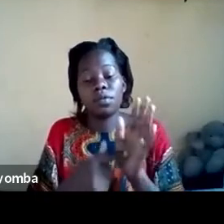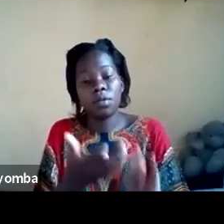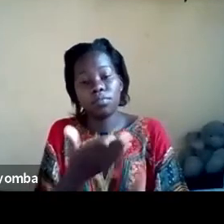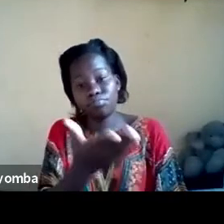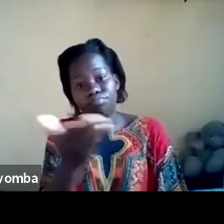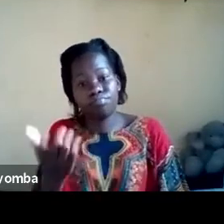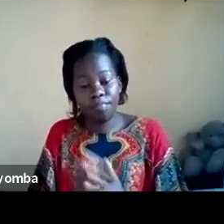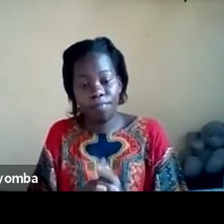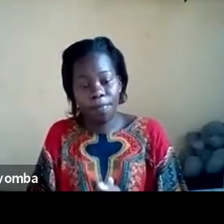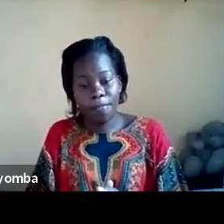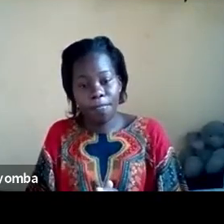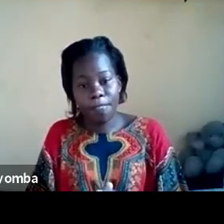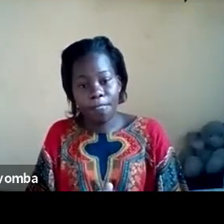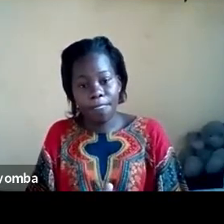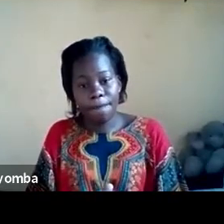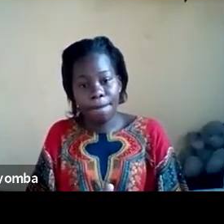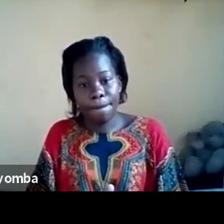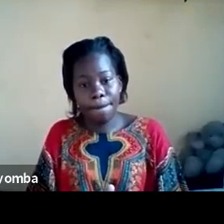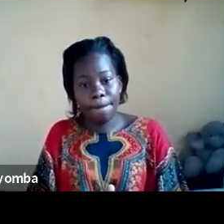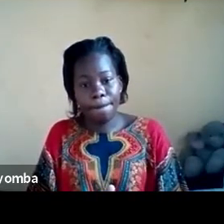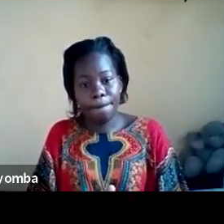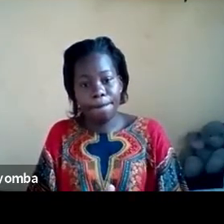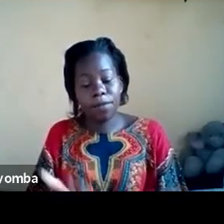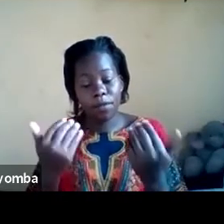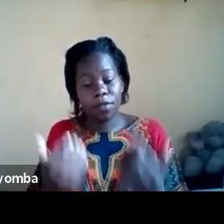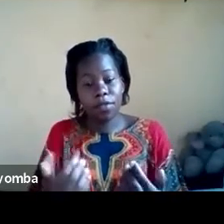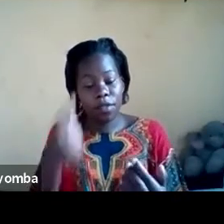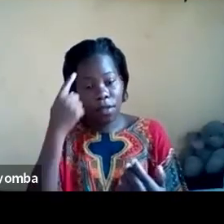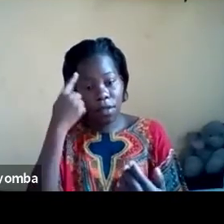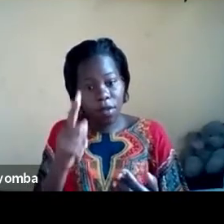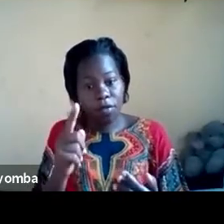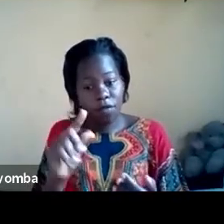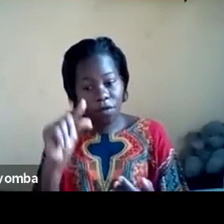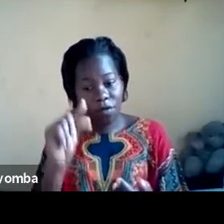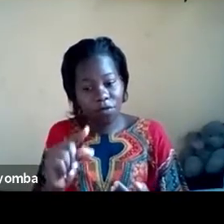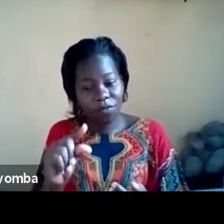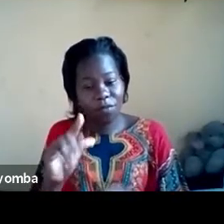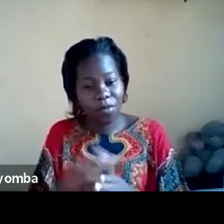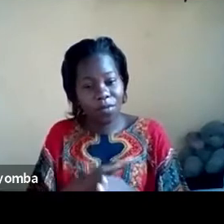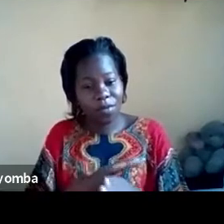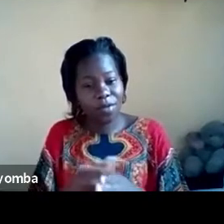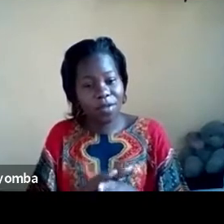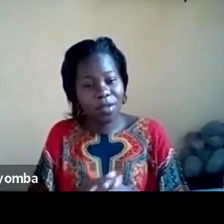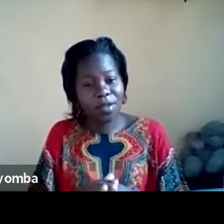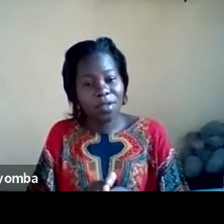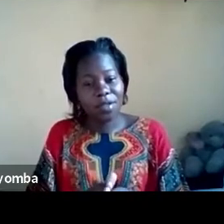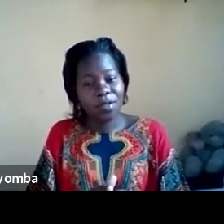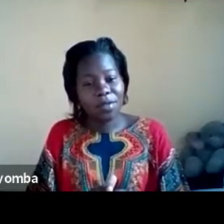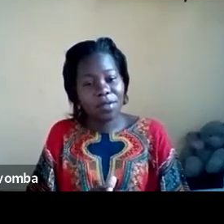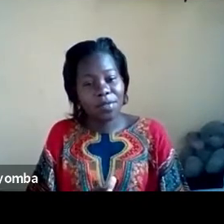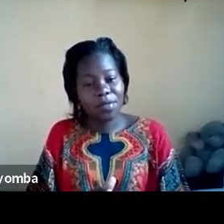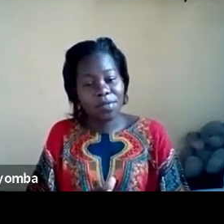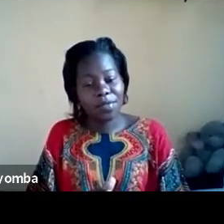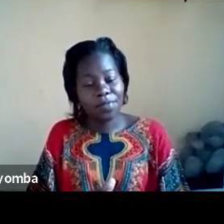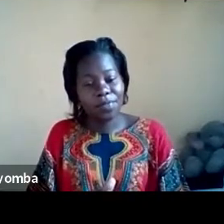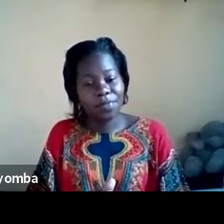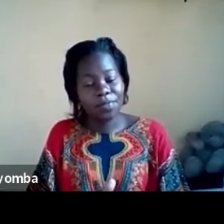So for that one, for starters, there are no shortcuts. But I think not to worry the